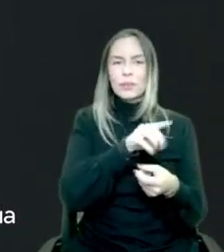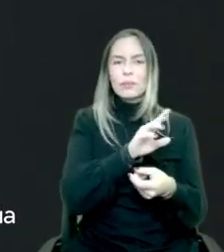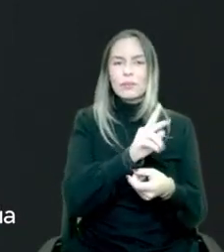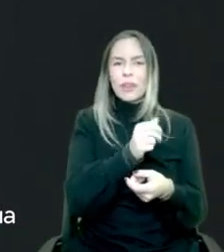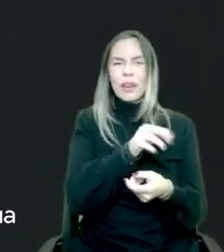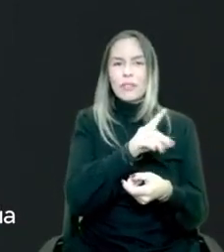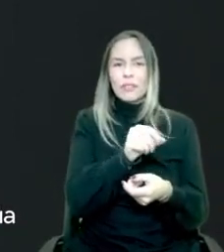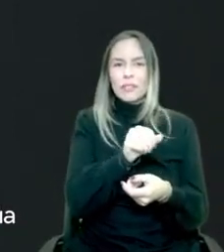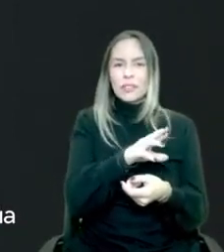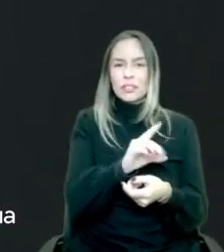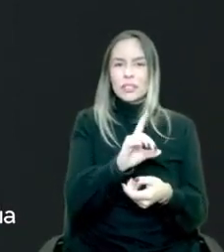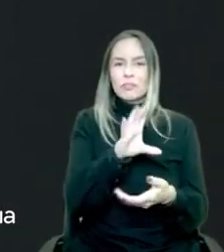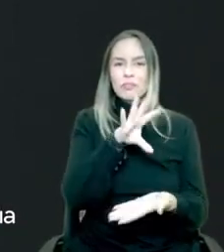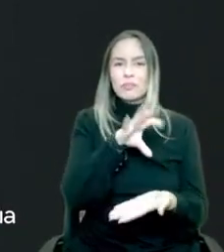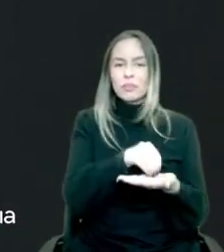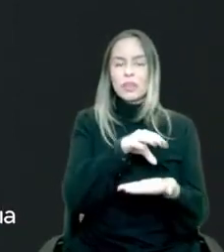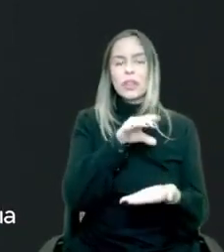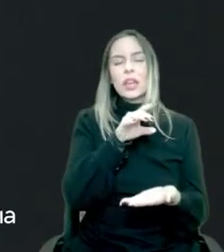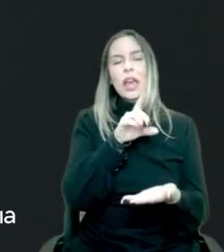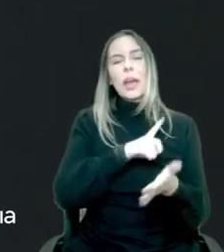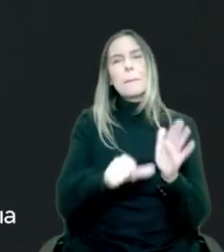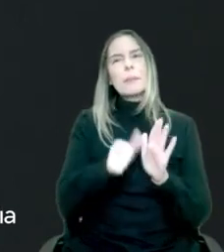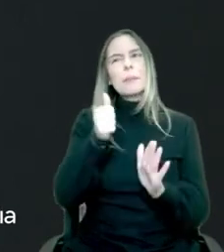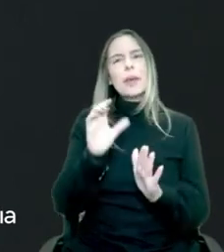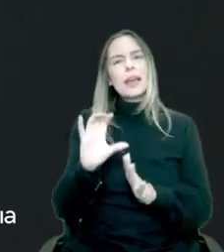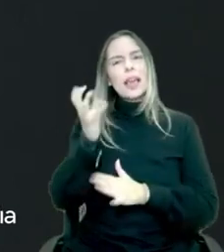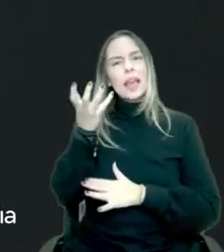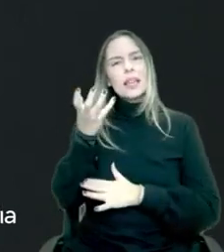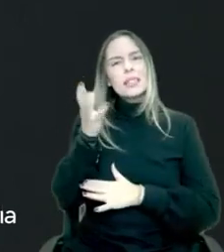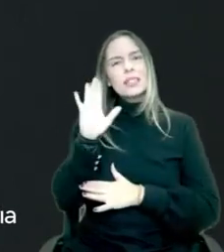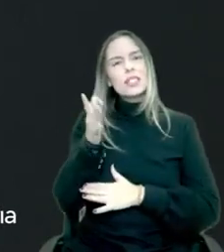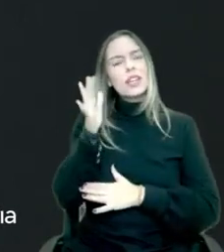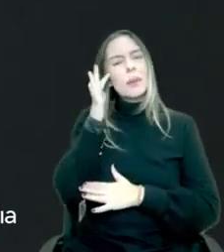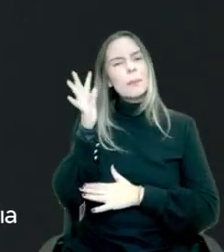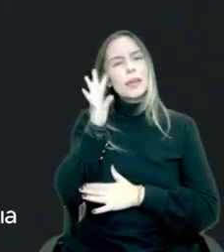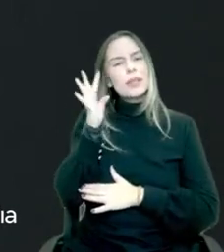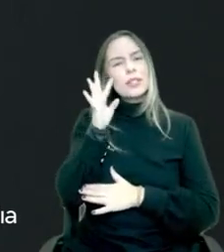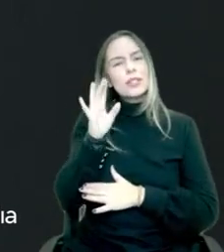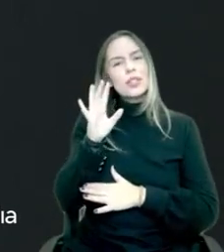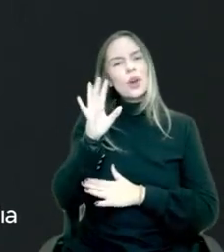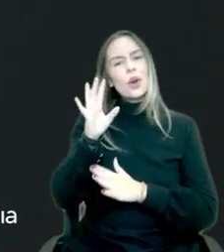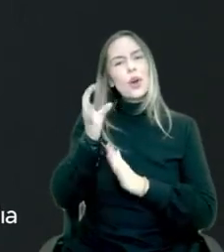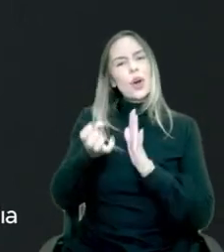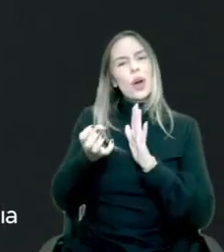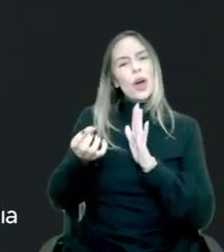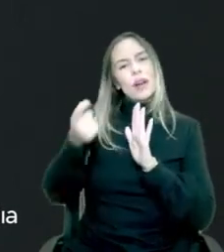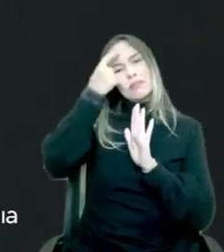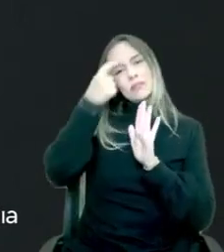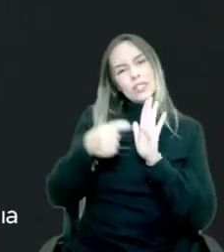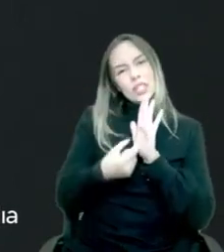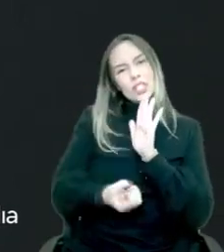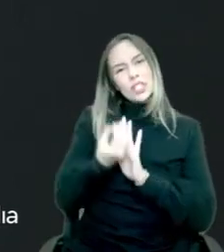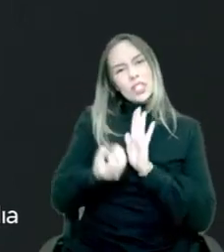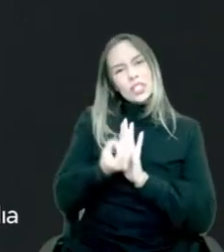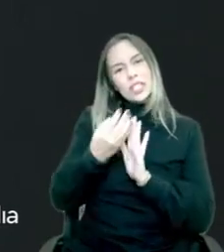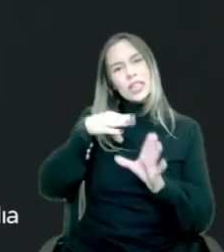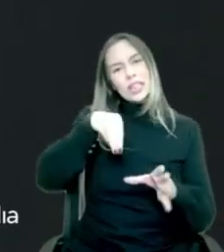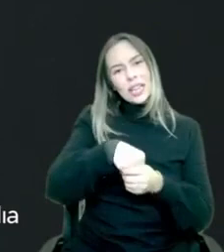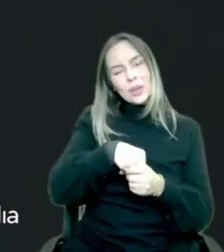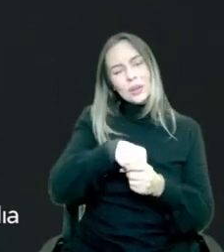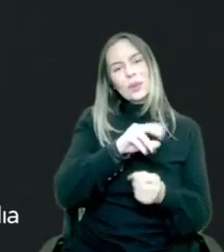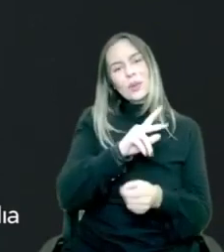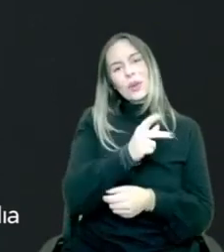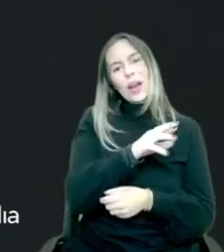It's the first case that will be taught on generative AI in Harvard Business School. As it relates to